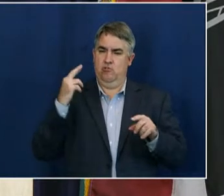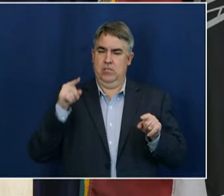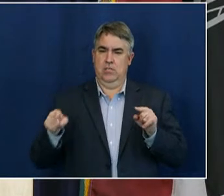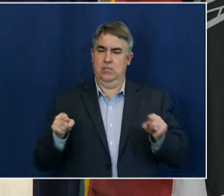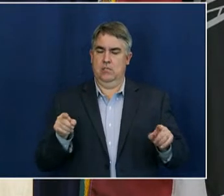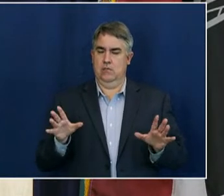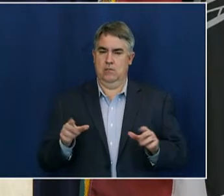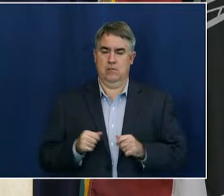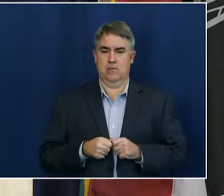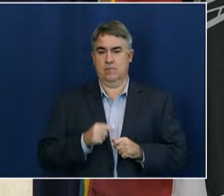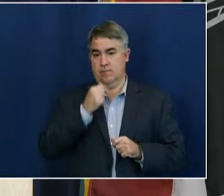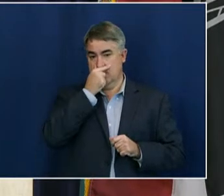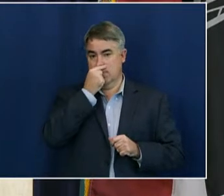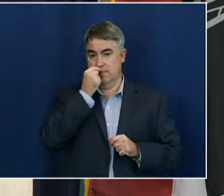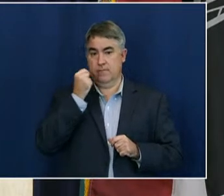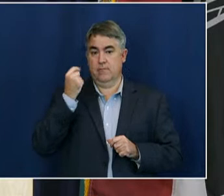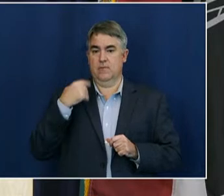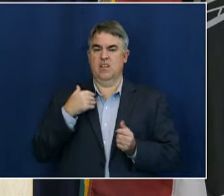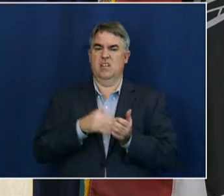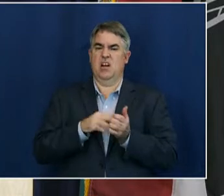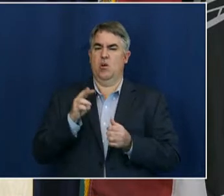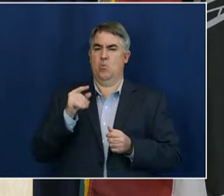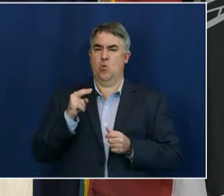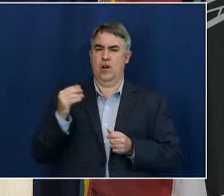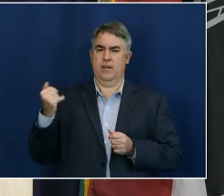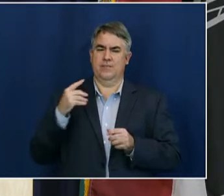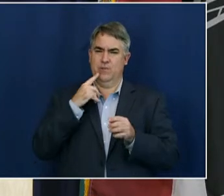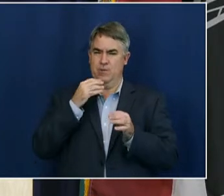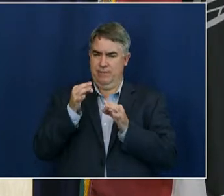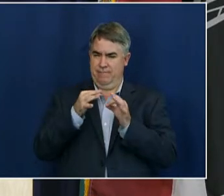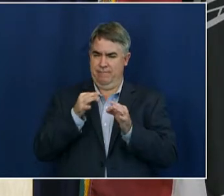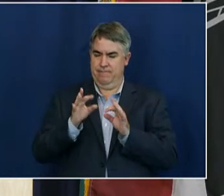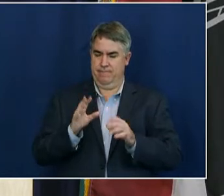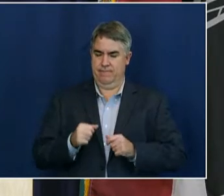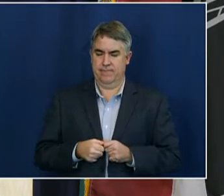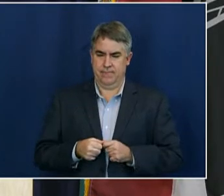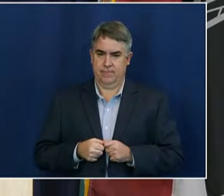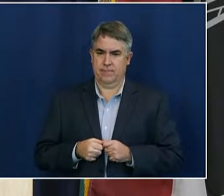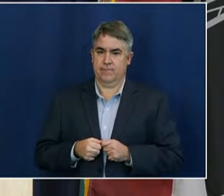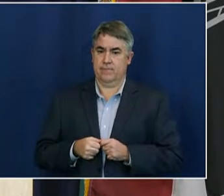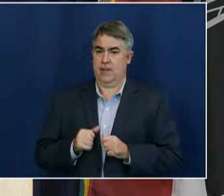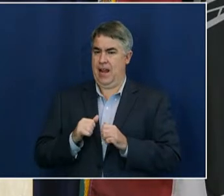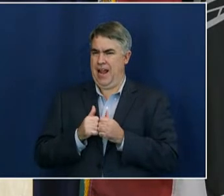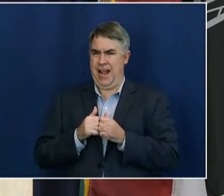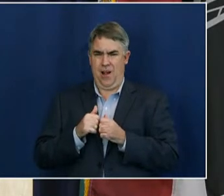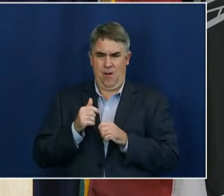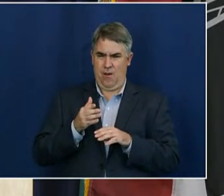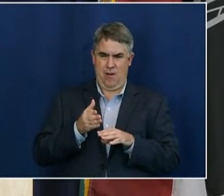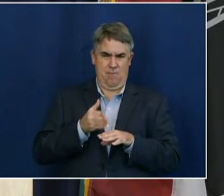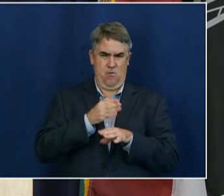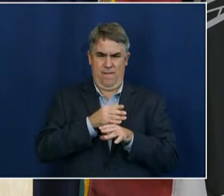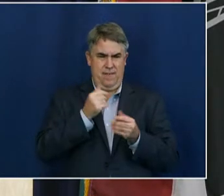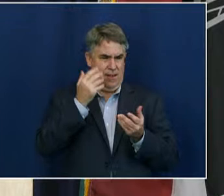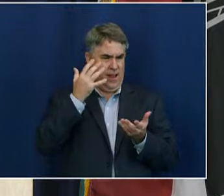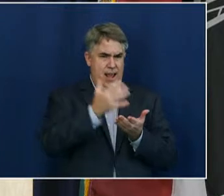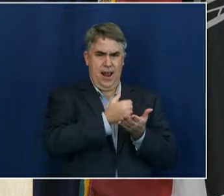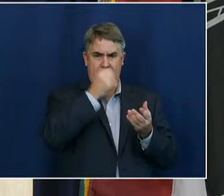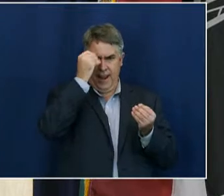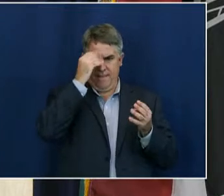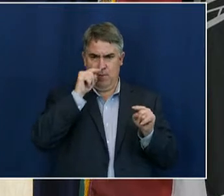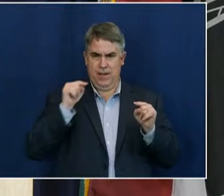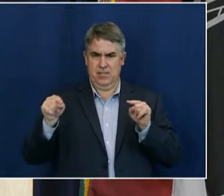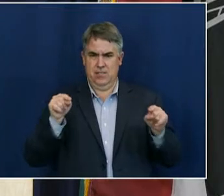on some of her efforts to work with providers to increase the speed by which people get that information entered into the system. Some